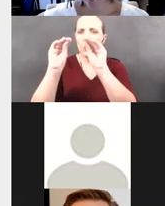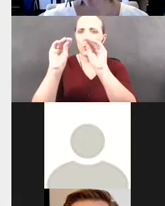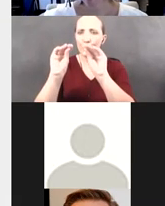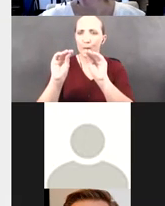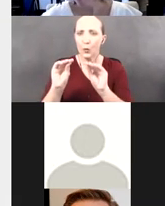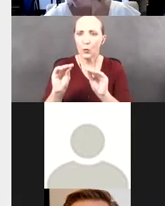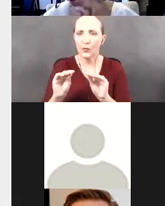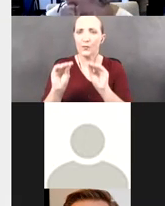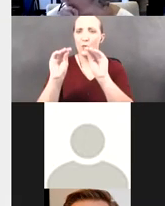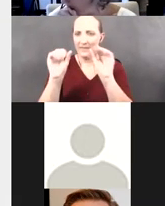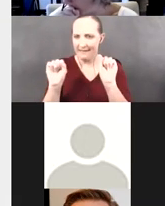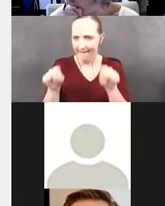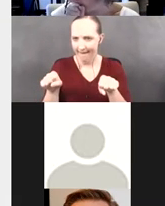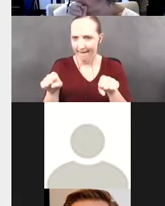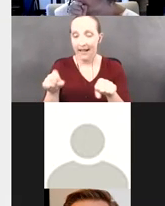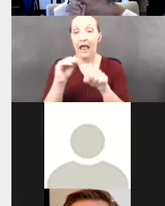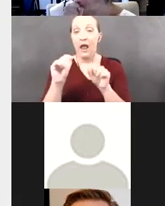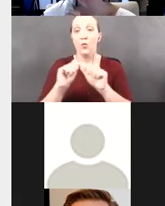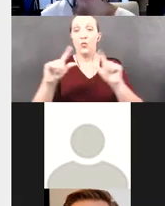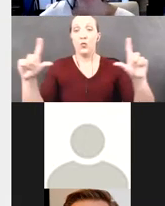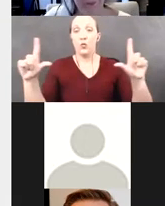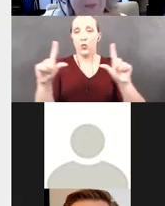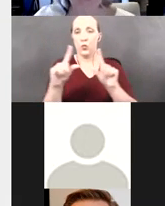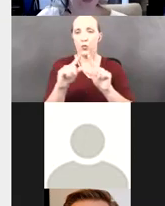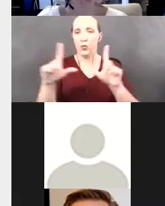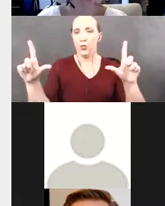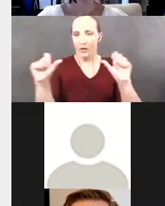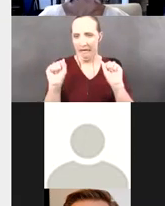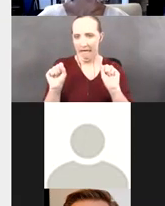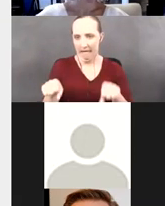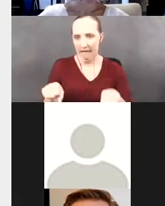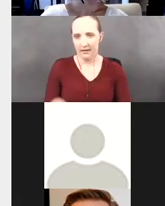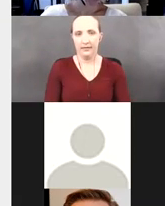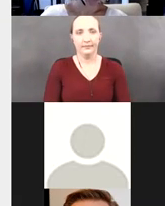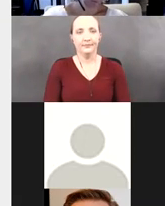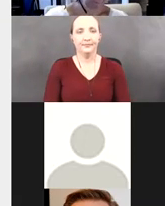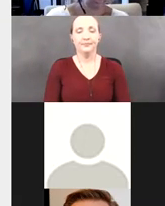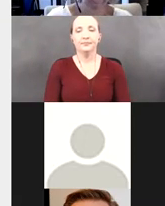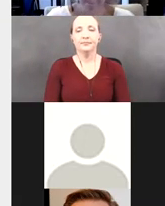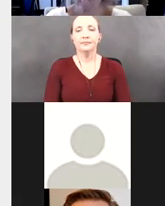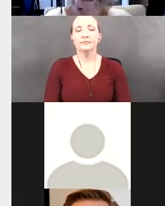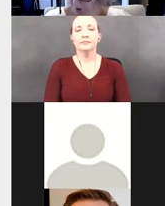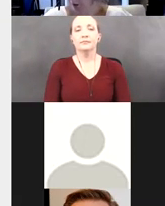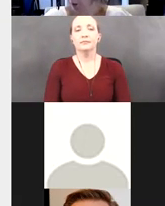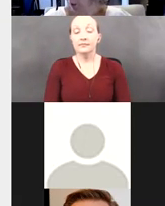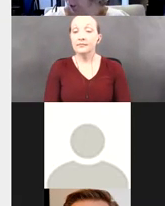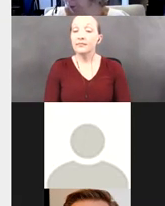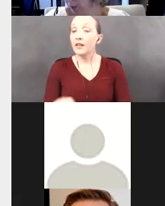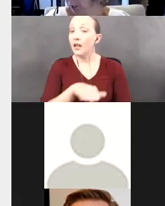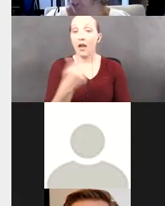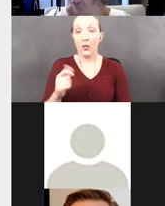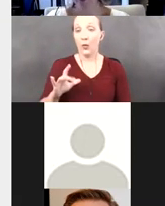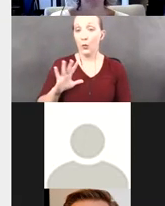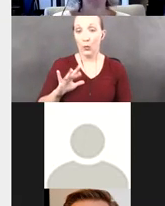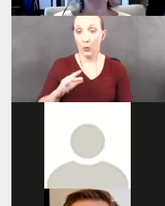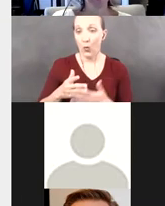puede and they mover also can be y resized. también pueden cambiarle el tamaño. Another helpful tool is the Otra drawing tool.